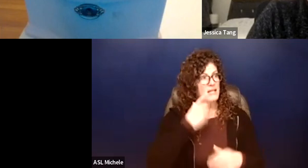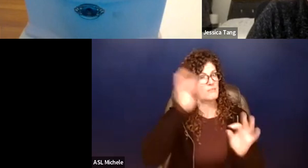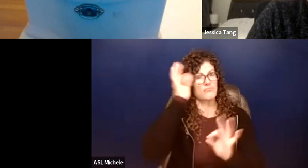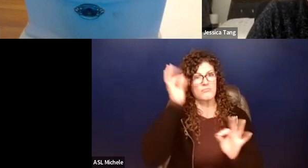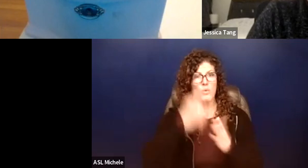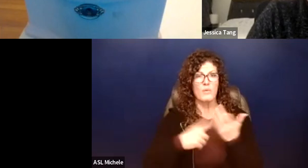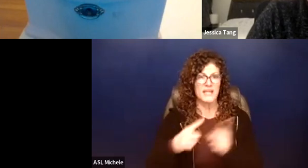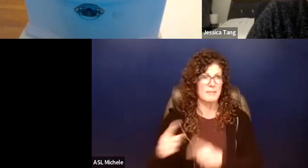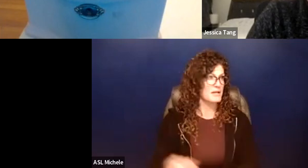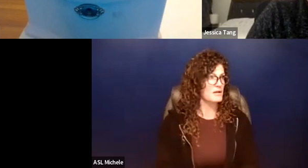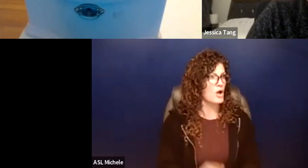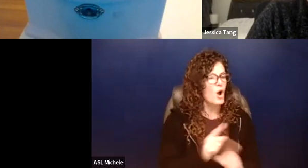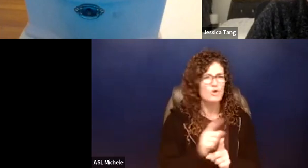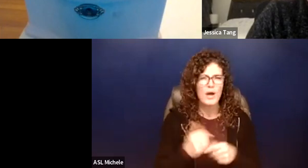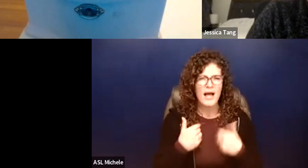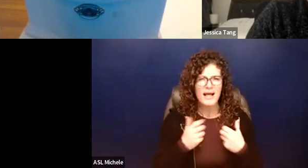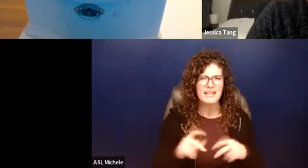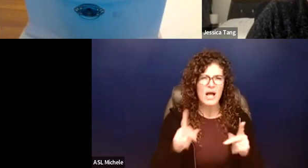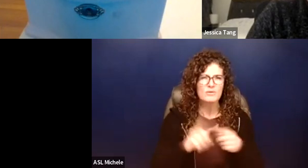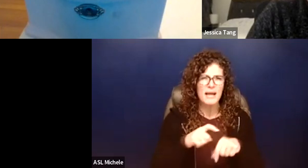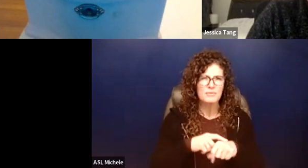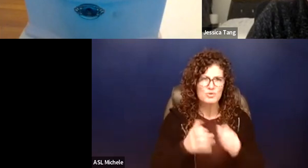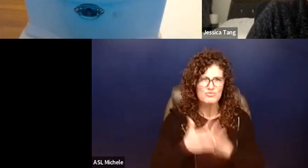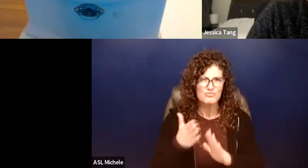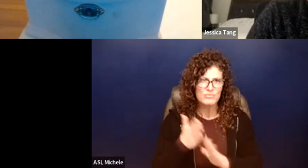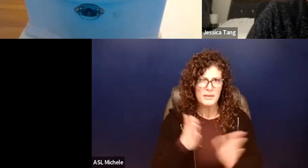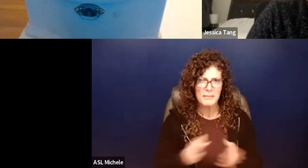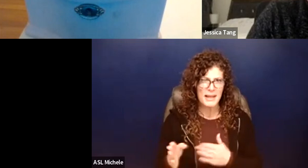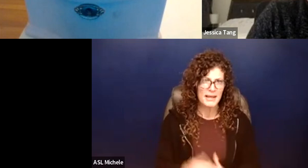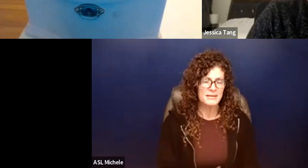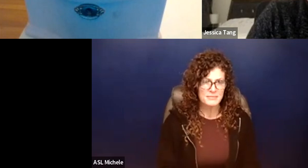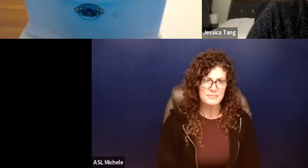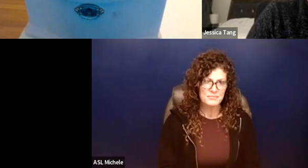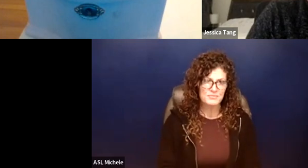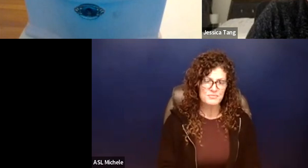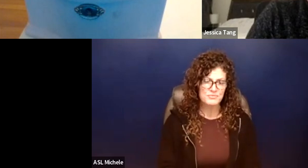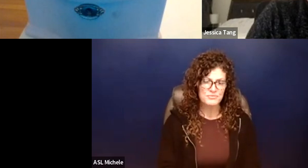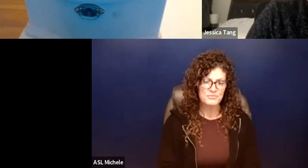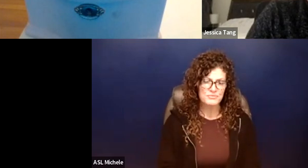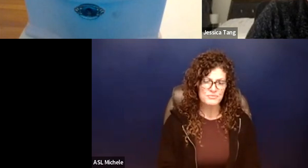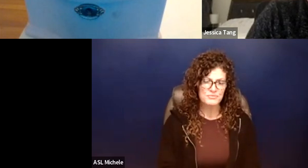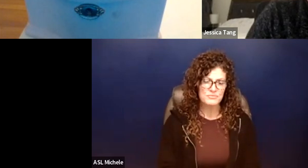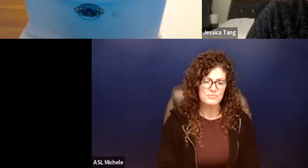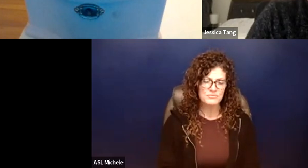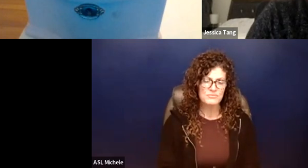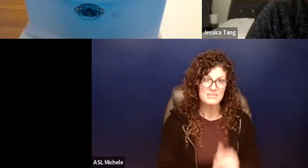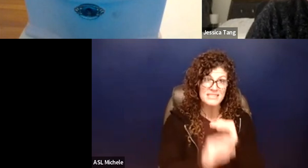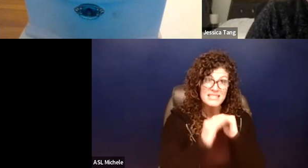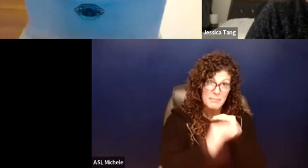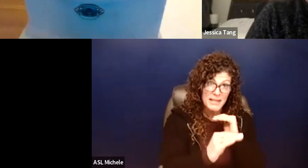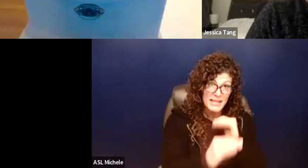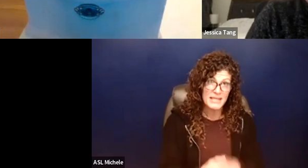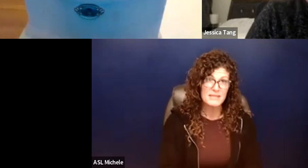be allowed the time to execute that plan. So I think you know, just having stability and somebody who's